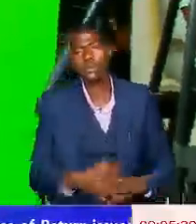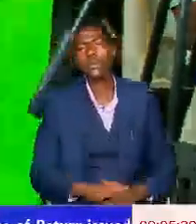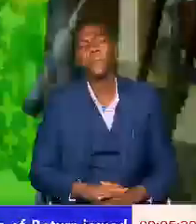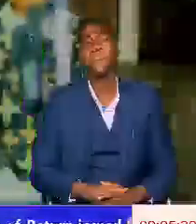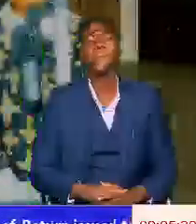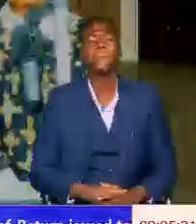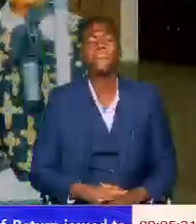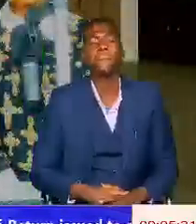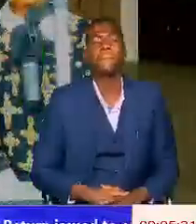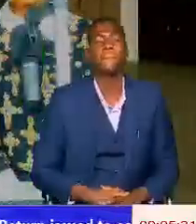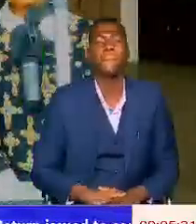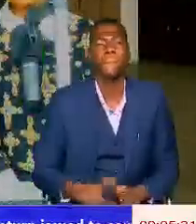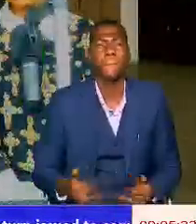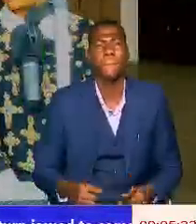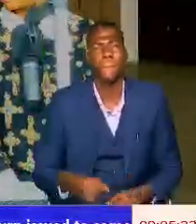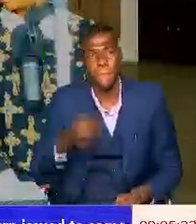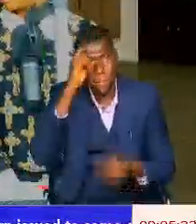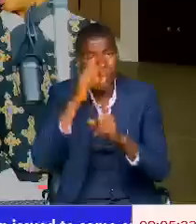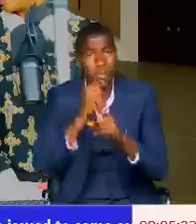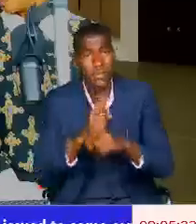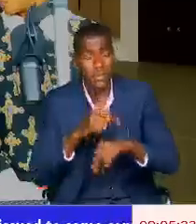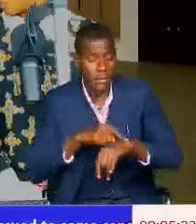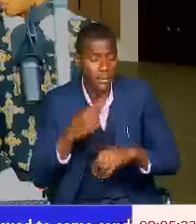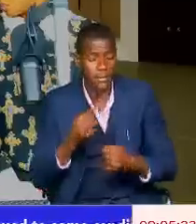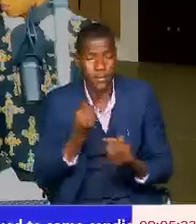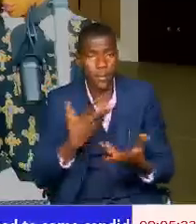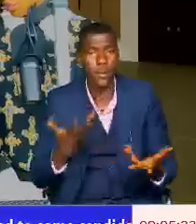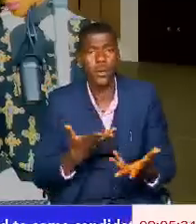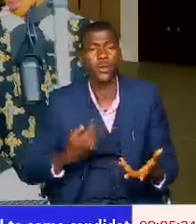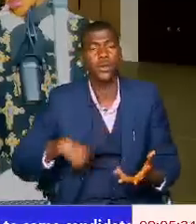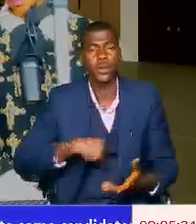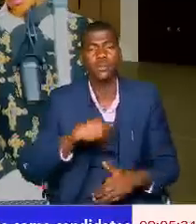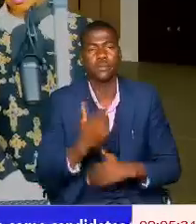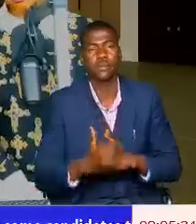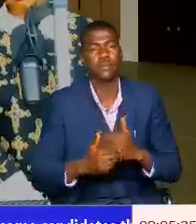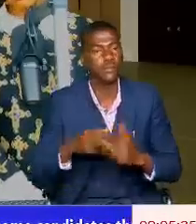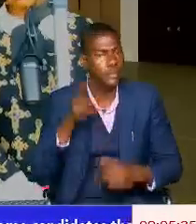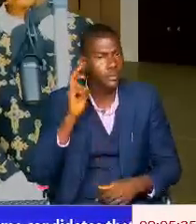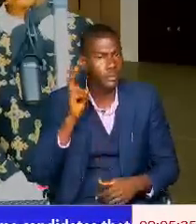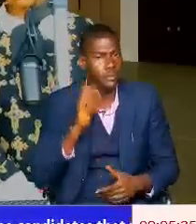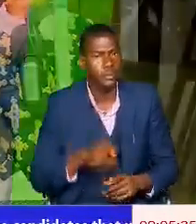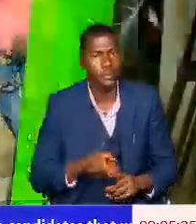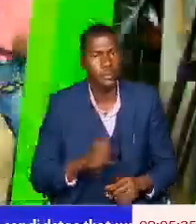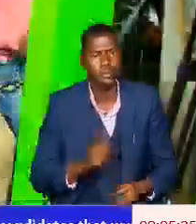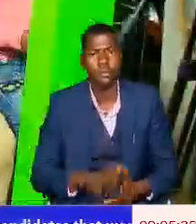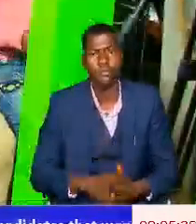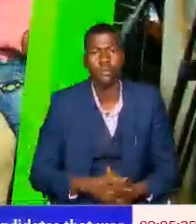Yes, my brothers, my sisters, if you're not looking around, I see time, don't they give us signal to do things. Signal, I'm like we hear from